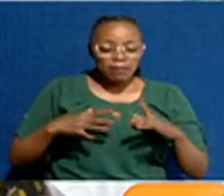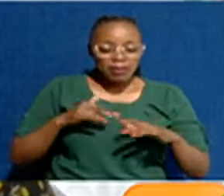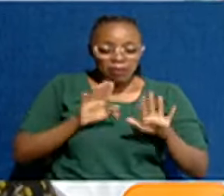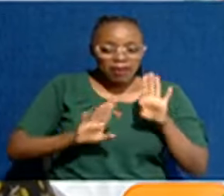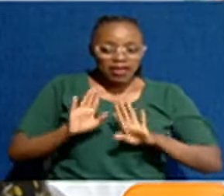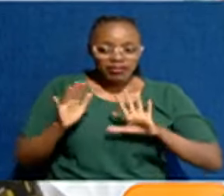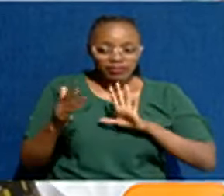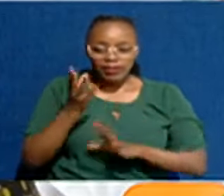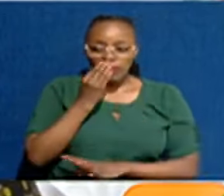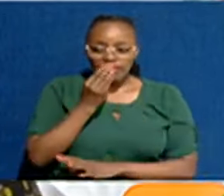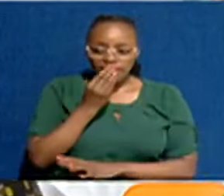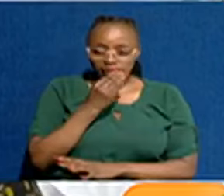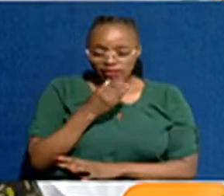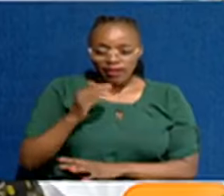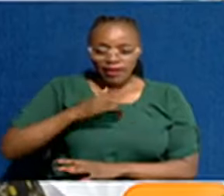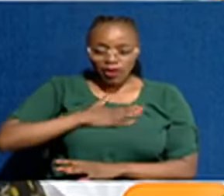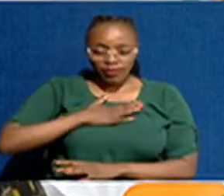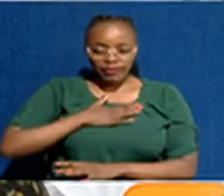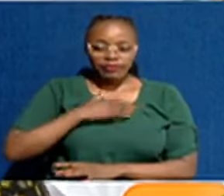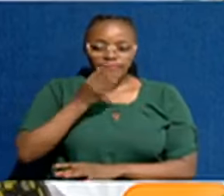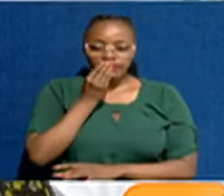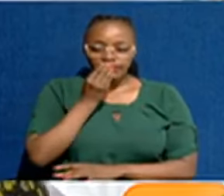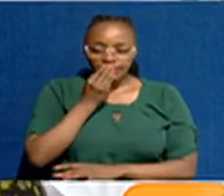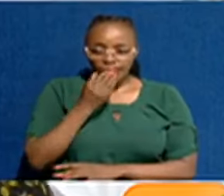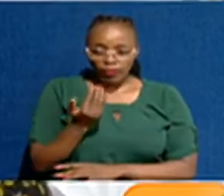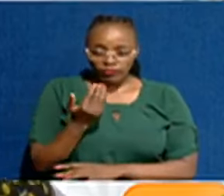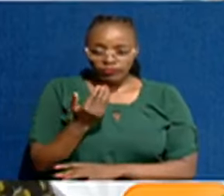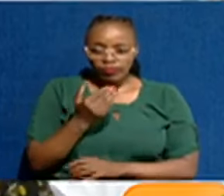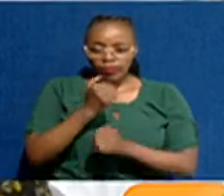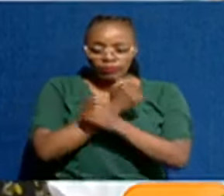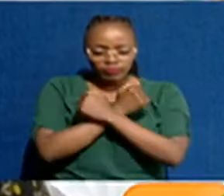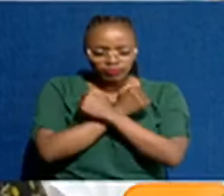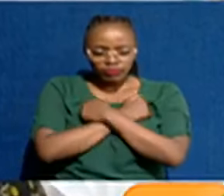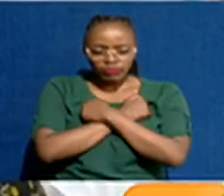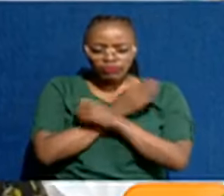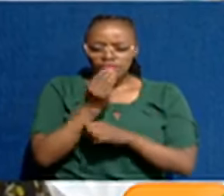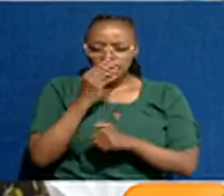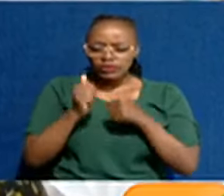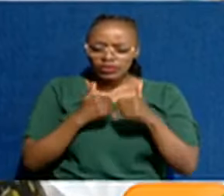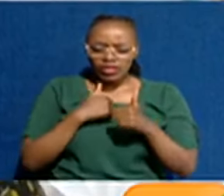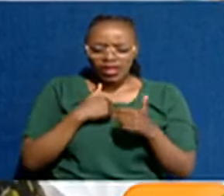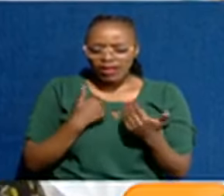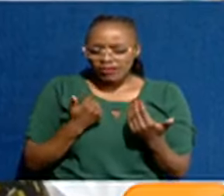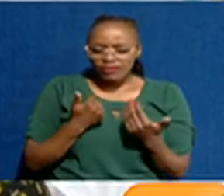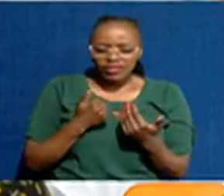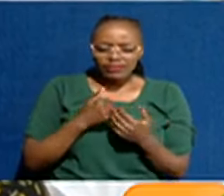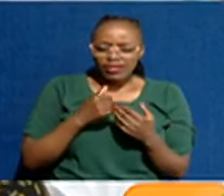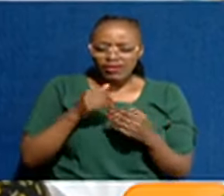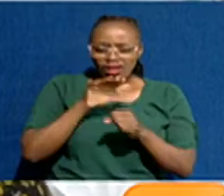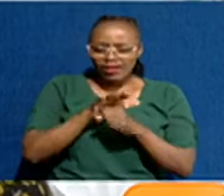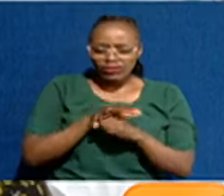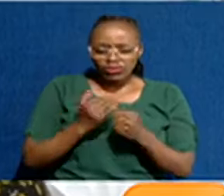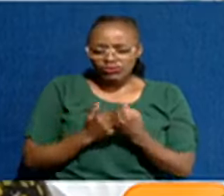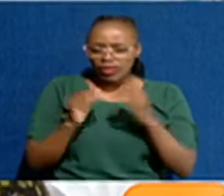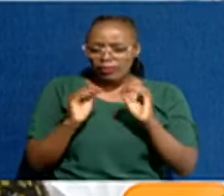vile tunakula chakula chetu, tunapenda fast foods mo, na zimefanya